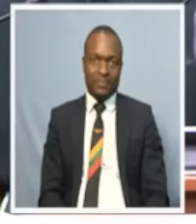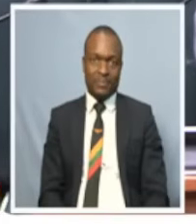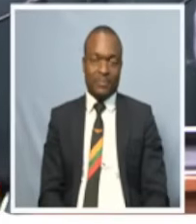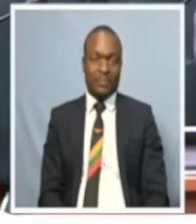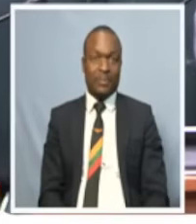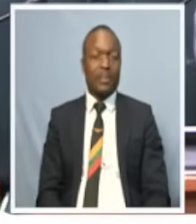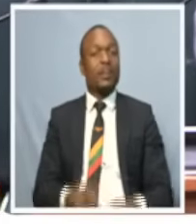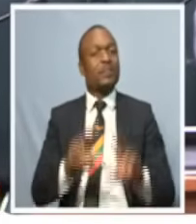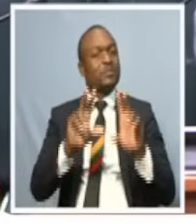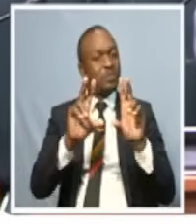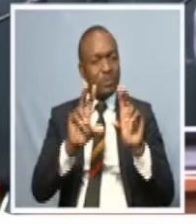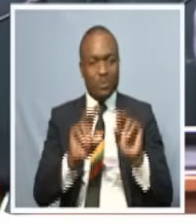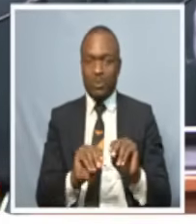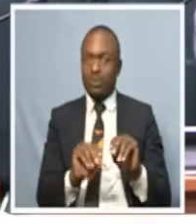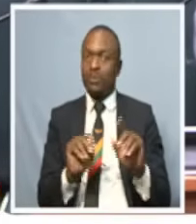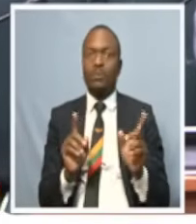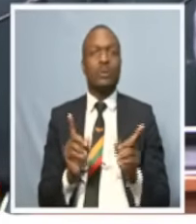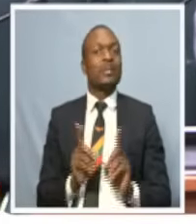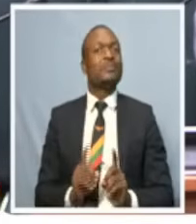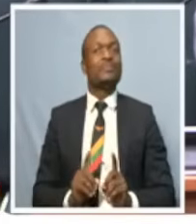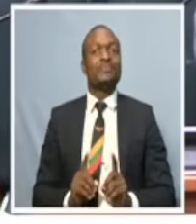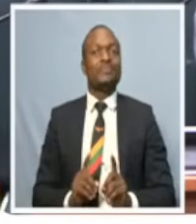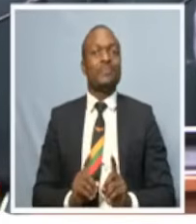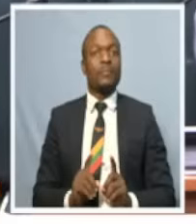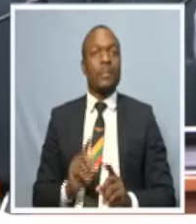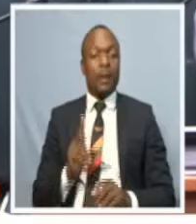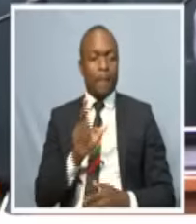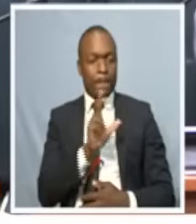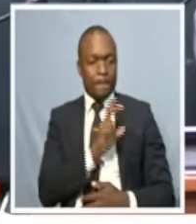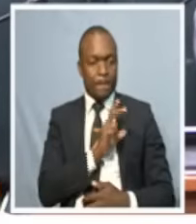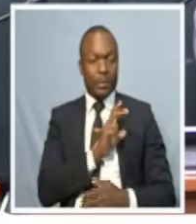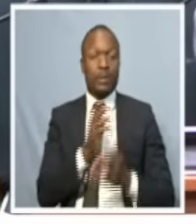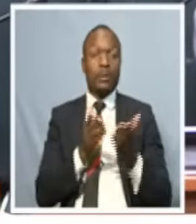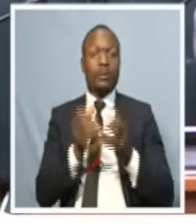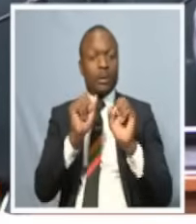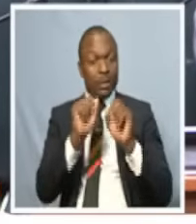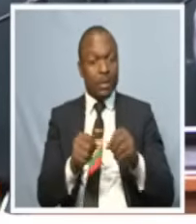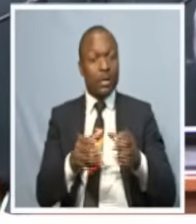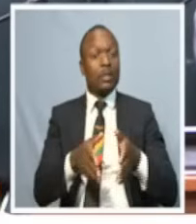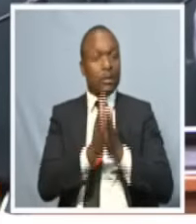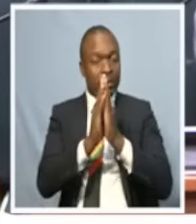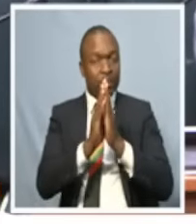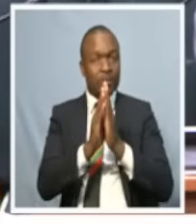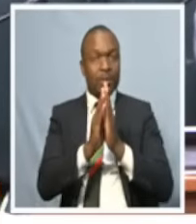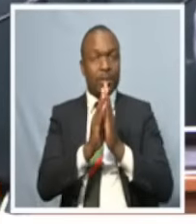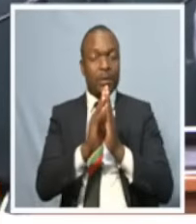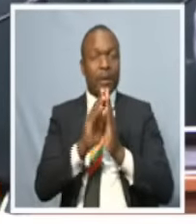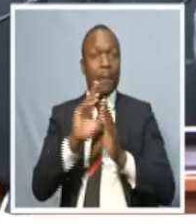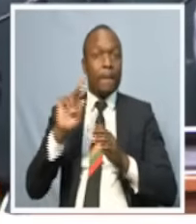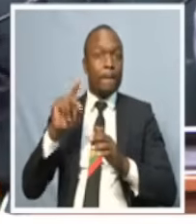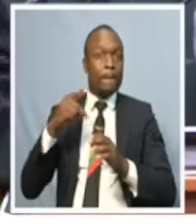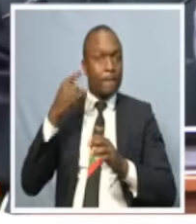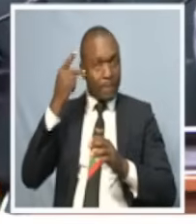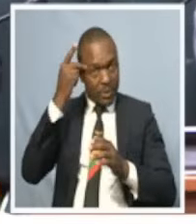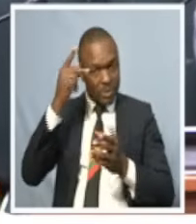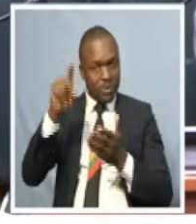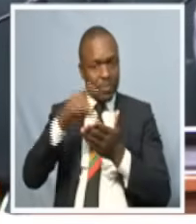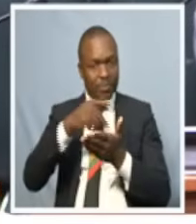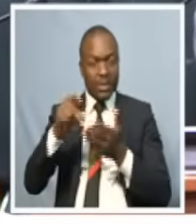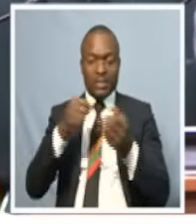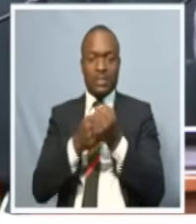There is no way the police service can be asking for a party card when they are